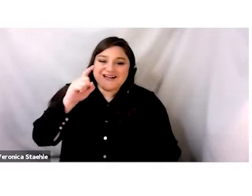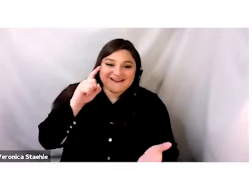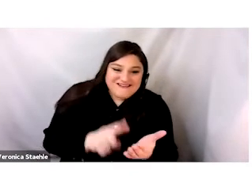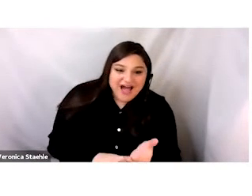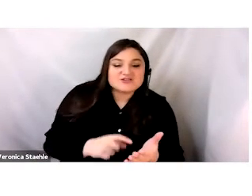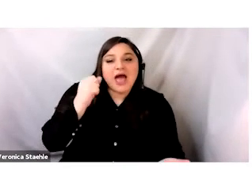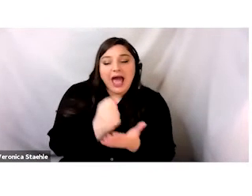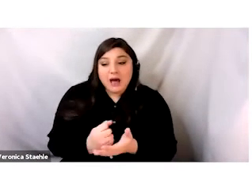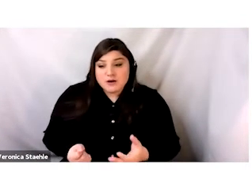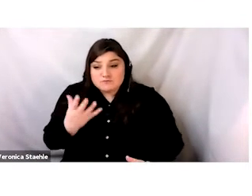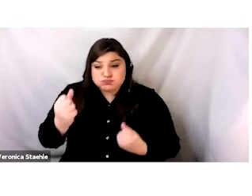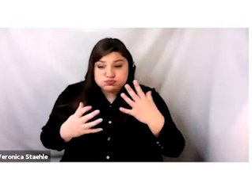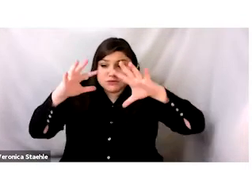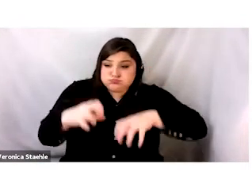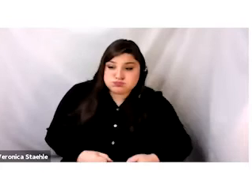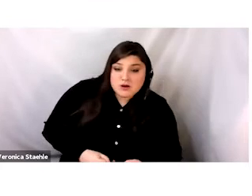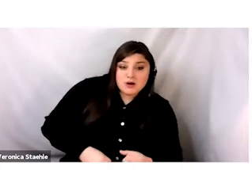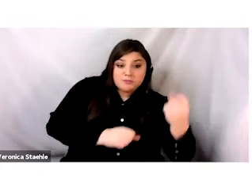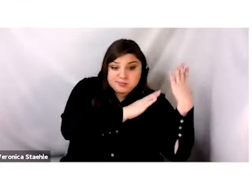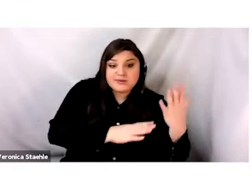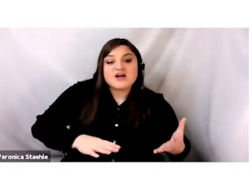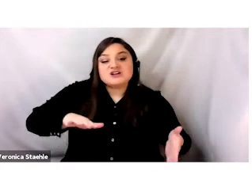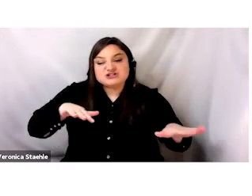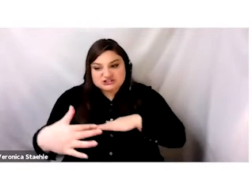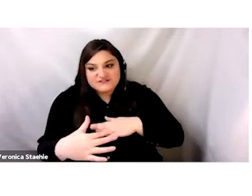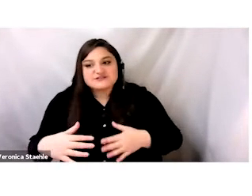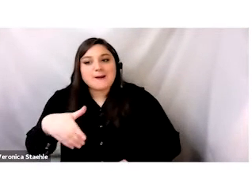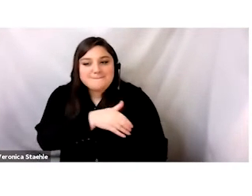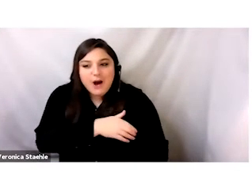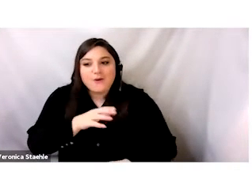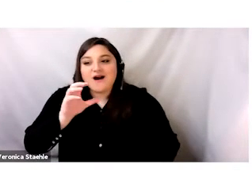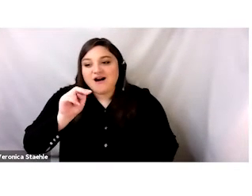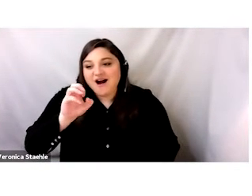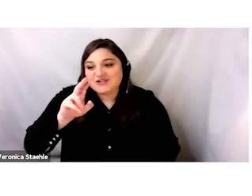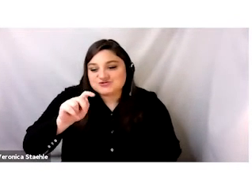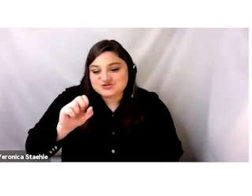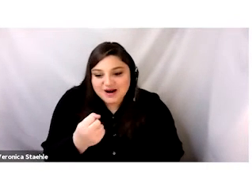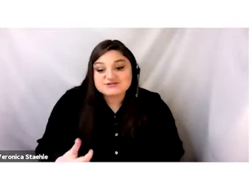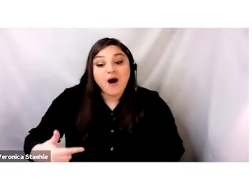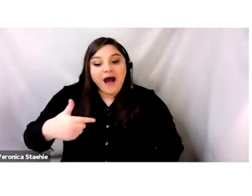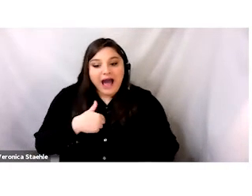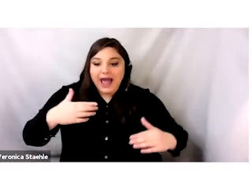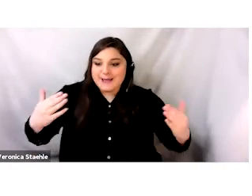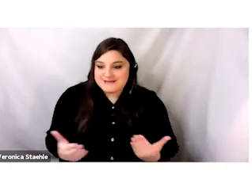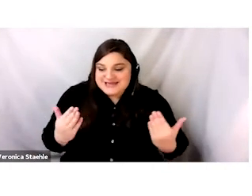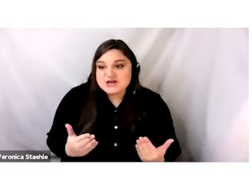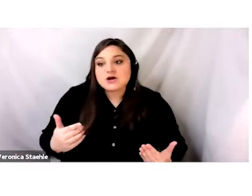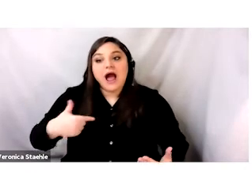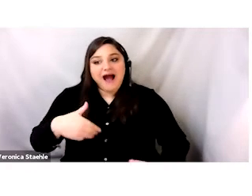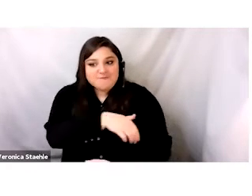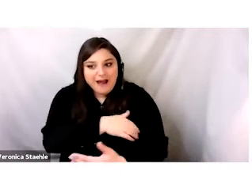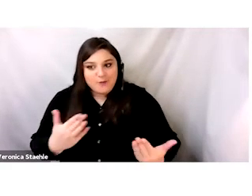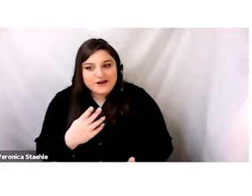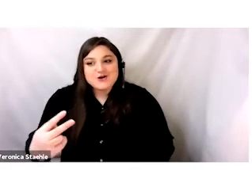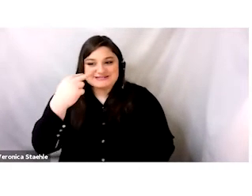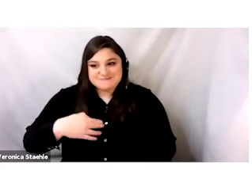right now. I'm the one on the mic. I have my screen on. You can see my face. So automatically there's power dynamics. Now